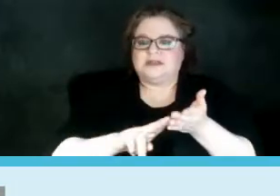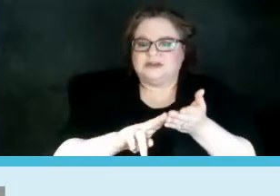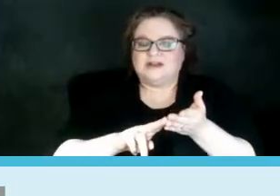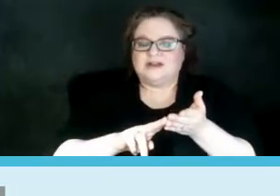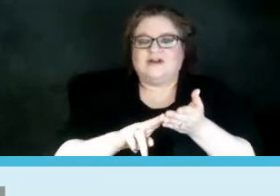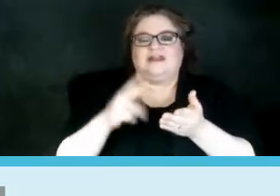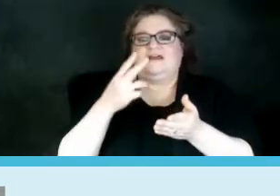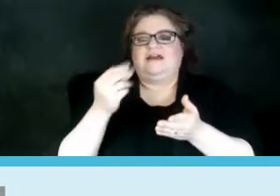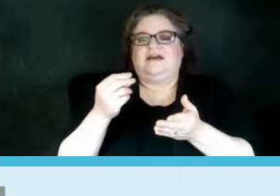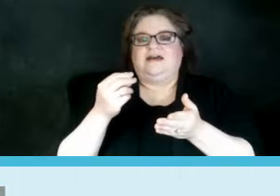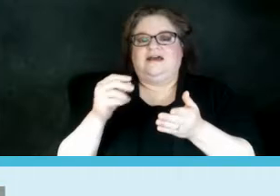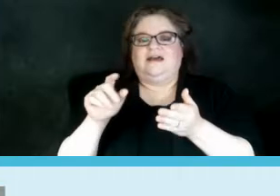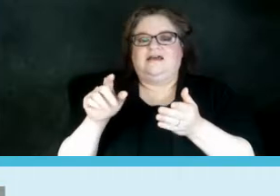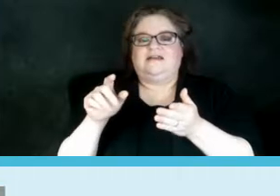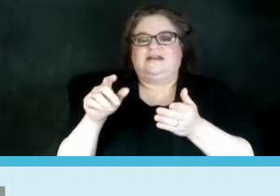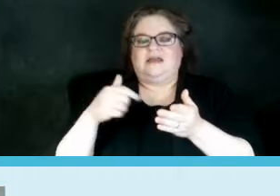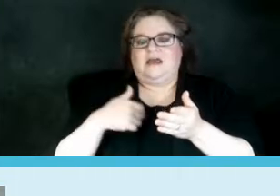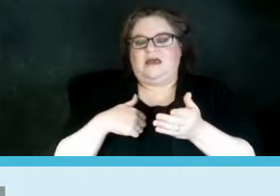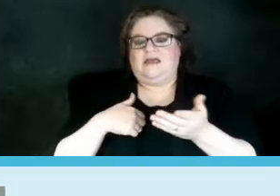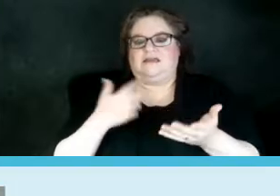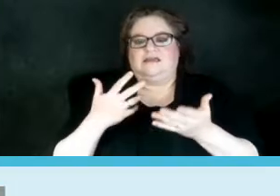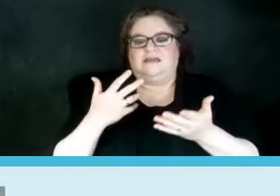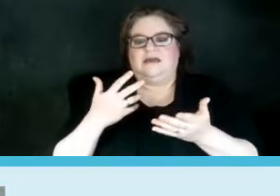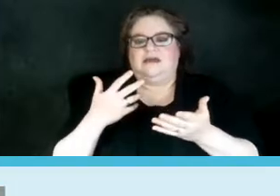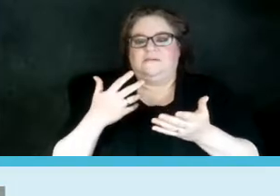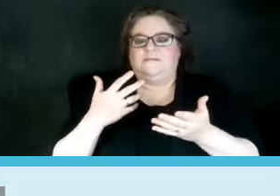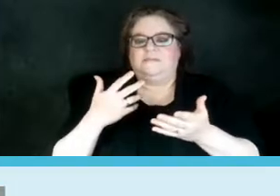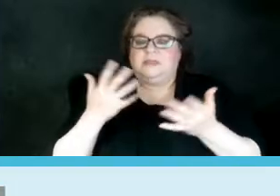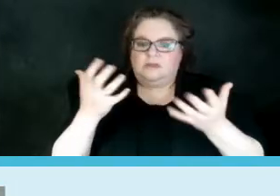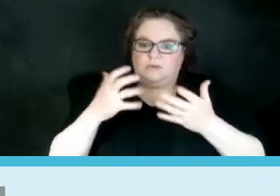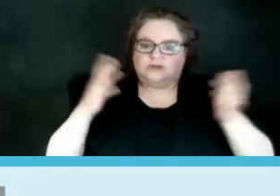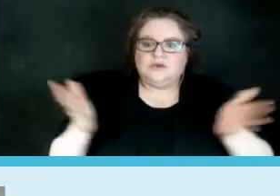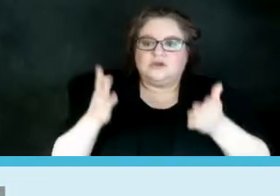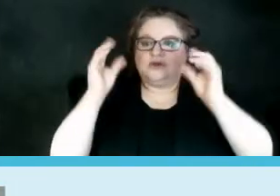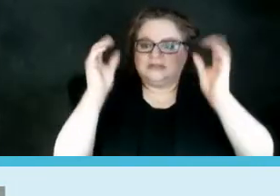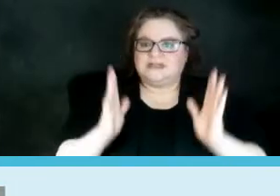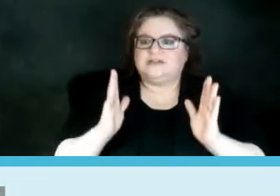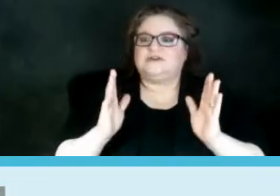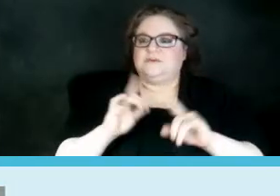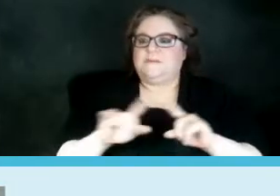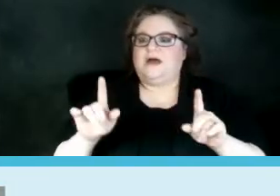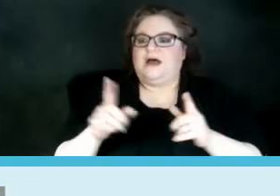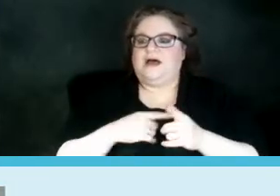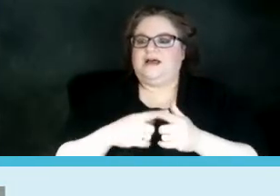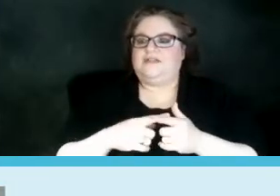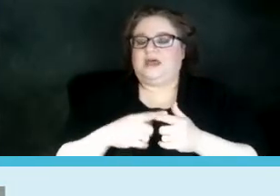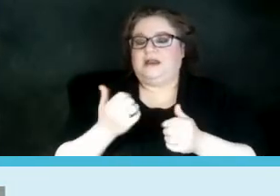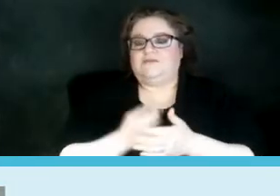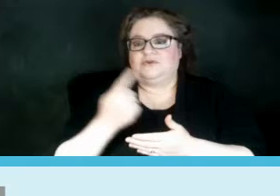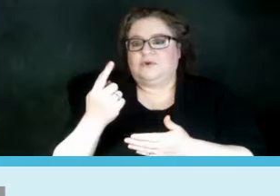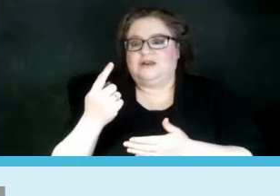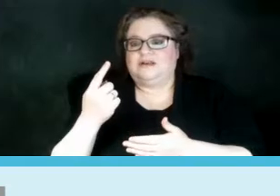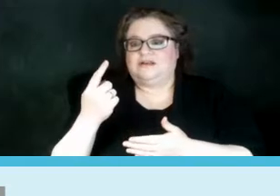and I am would like to encourage teachers, but then everyone